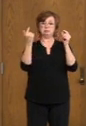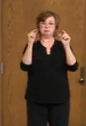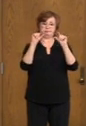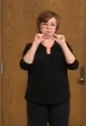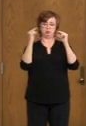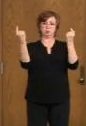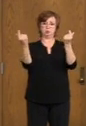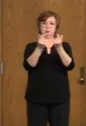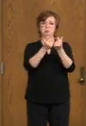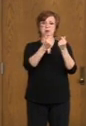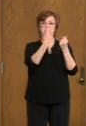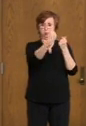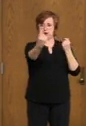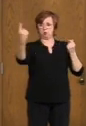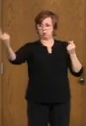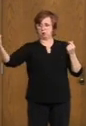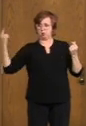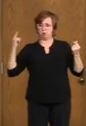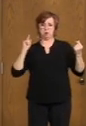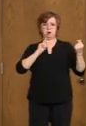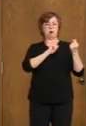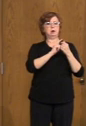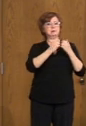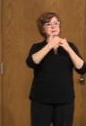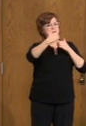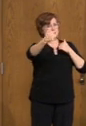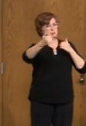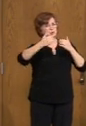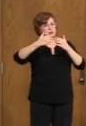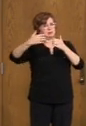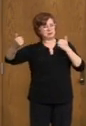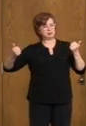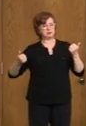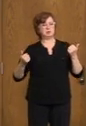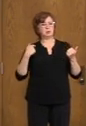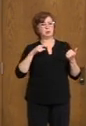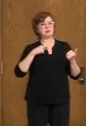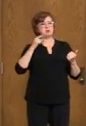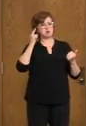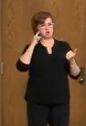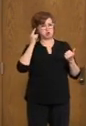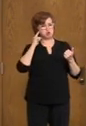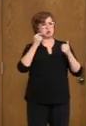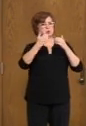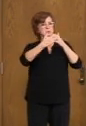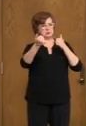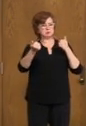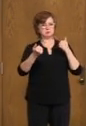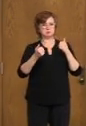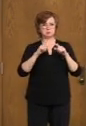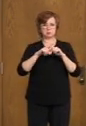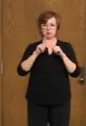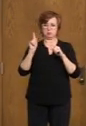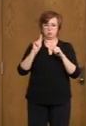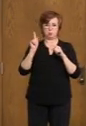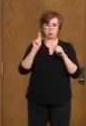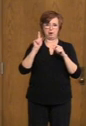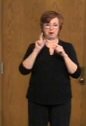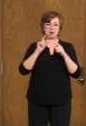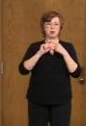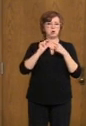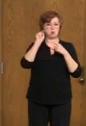and they're fine, but we've heard in some settings, situations throughout the province, but especially where the attack rates are highest, far